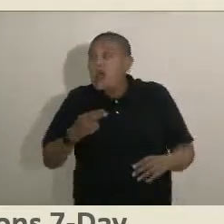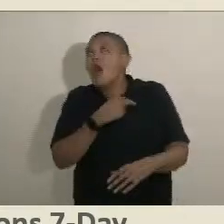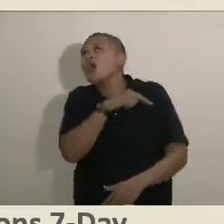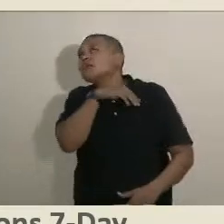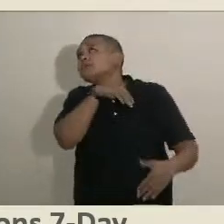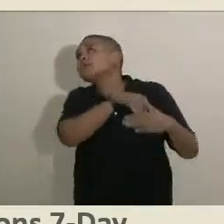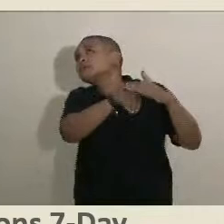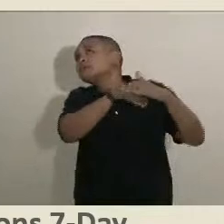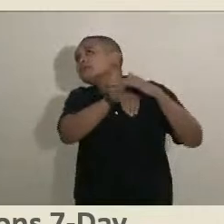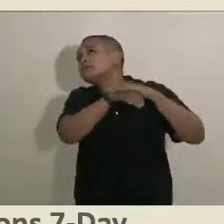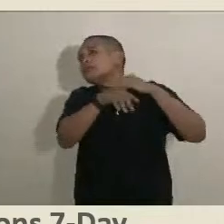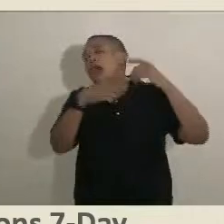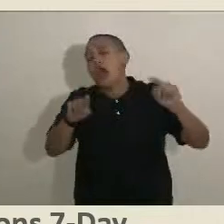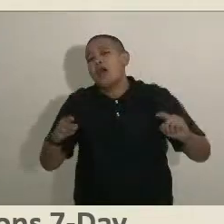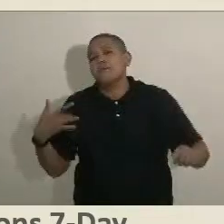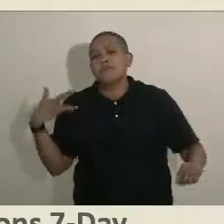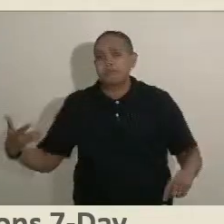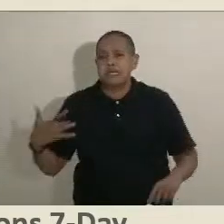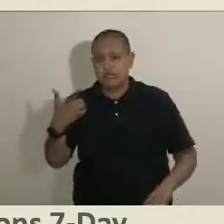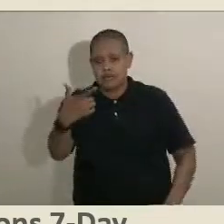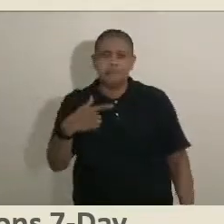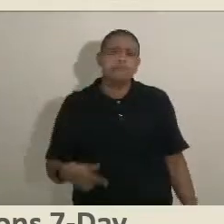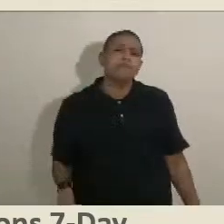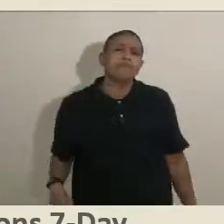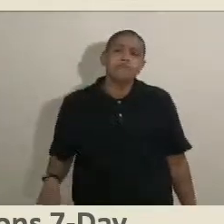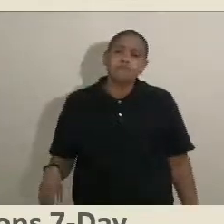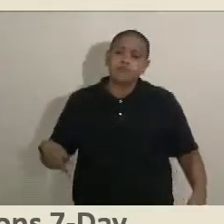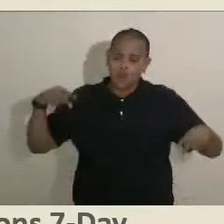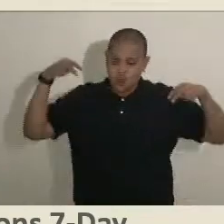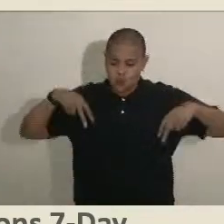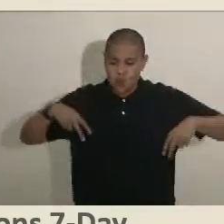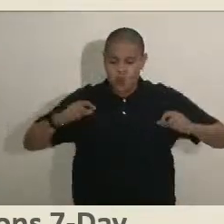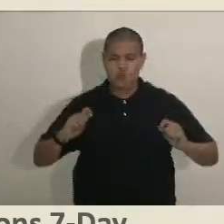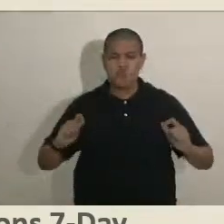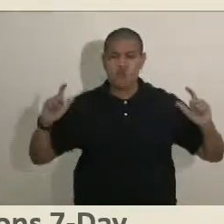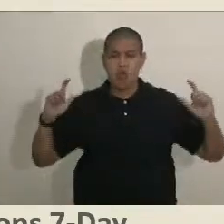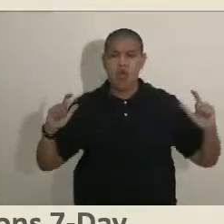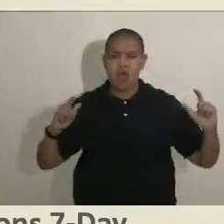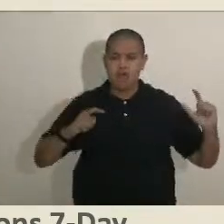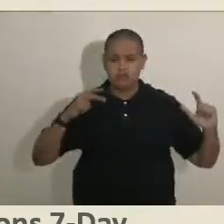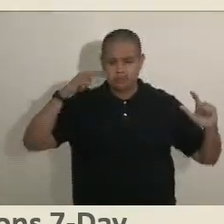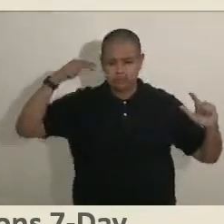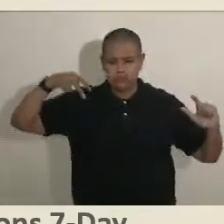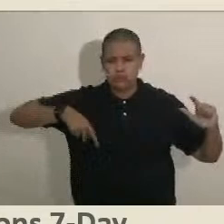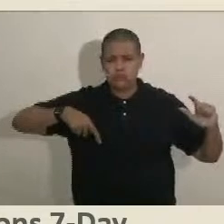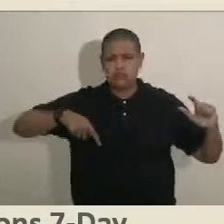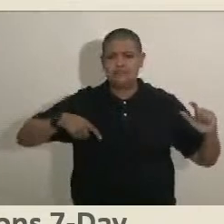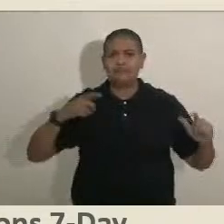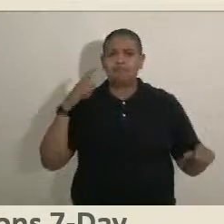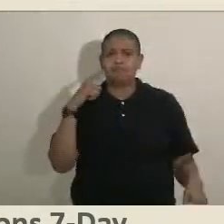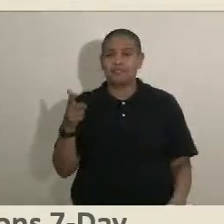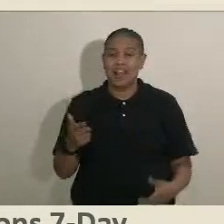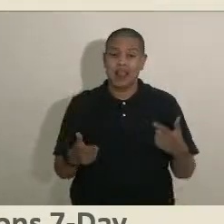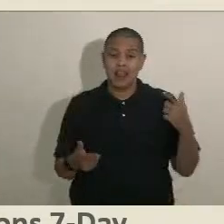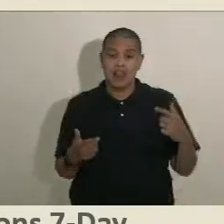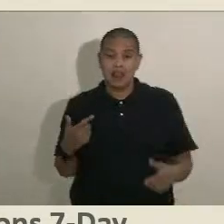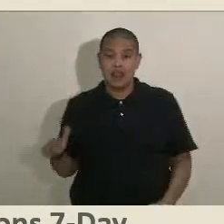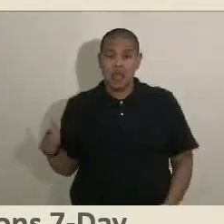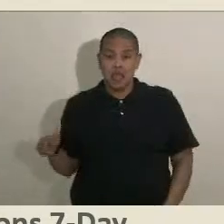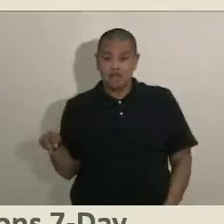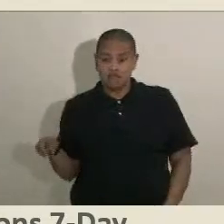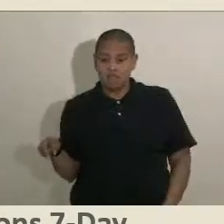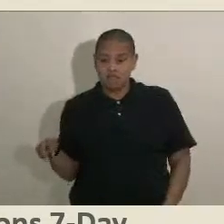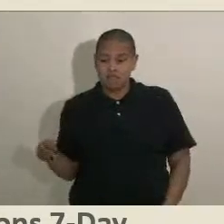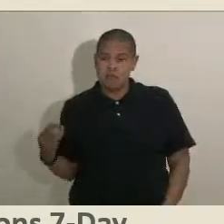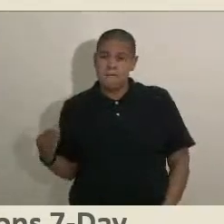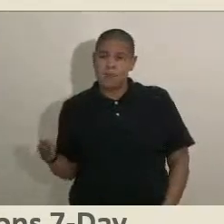admissions, so on looking at the graphs on the left side of the screen, the blue